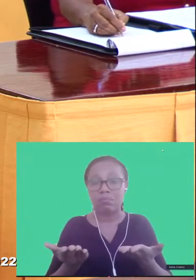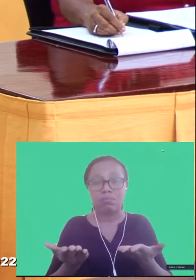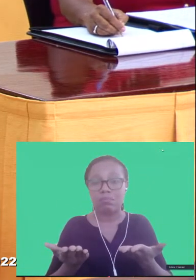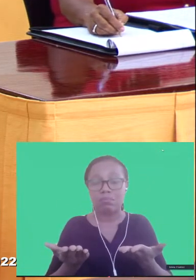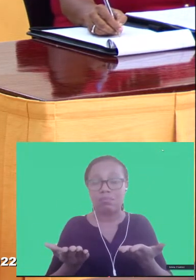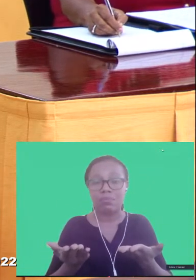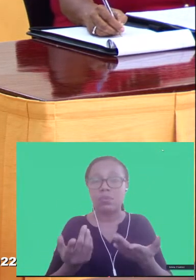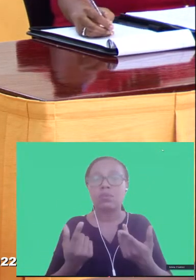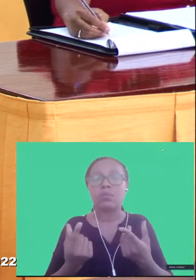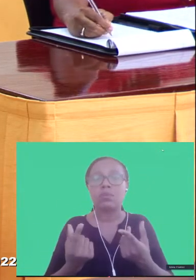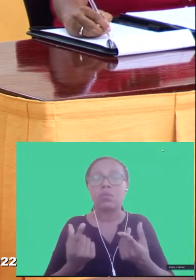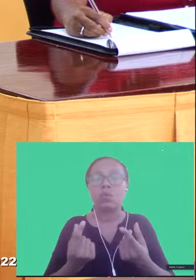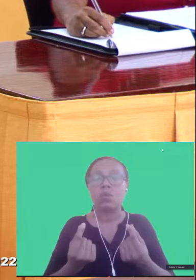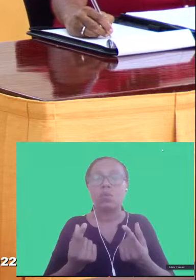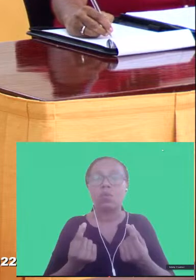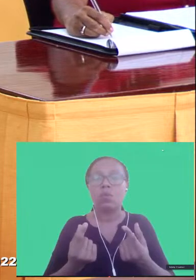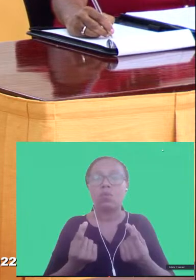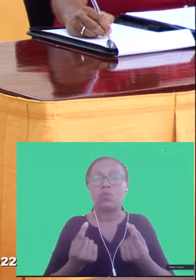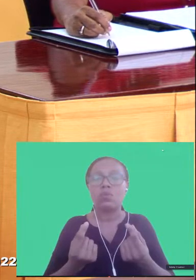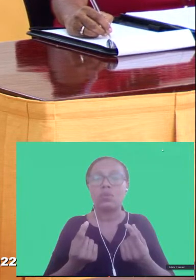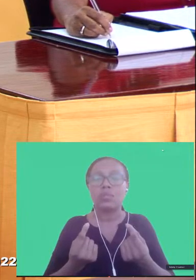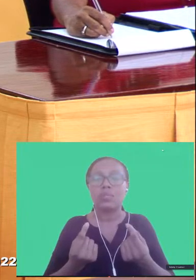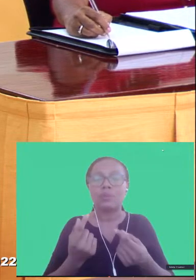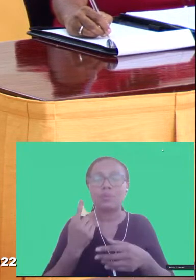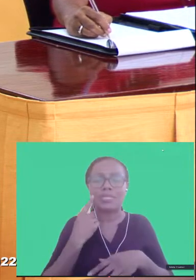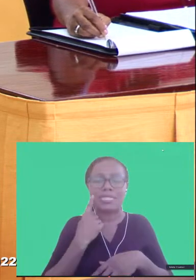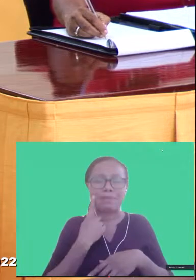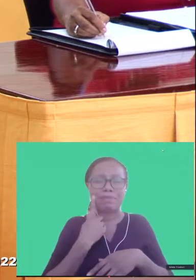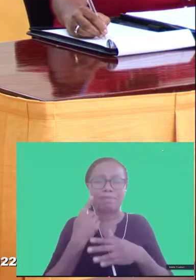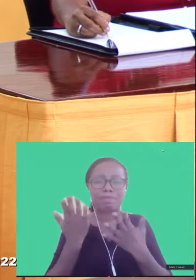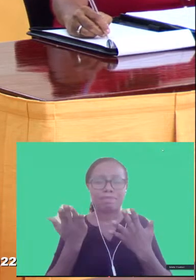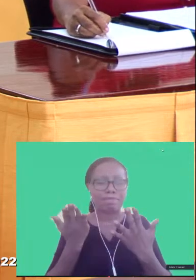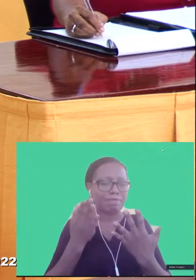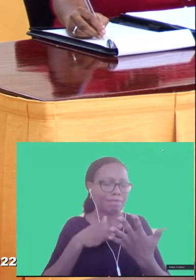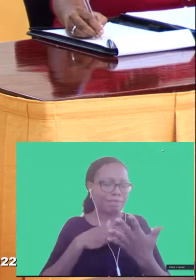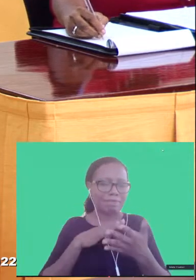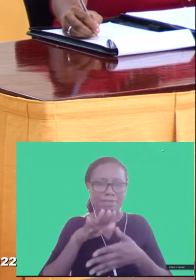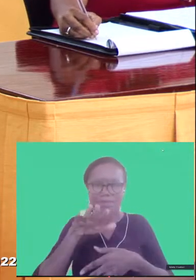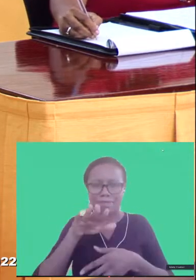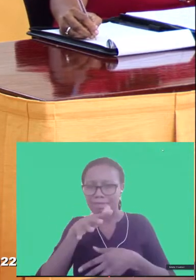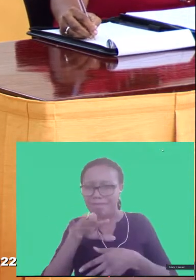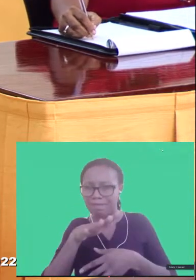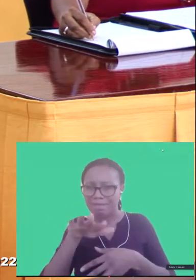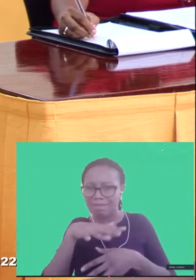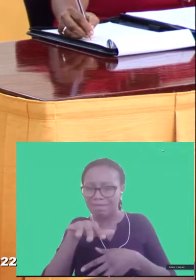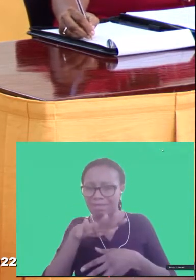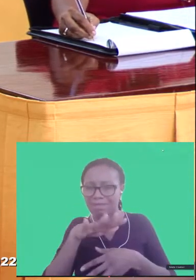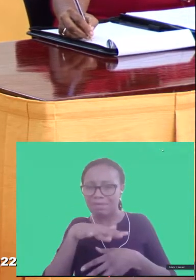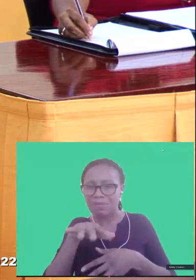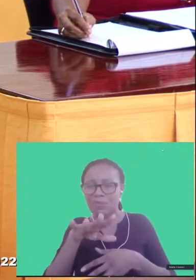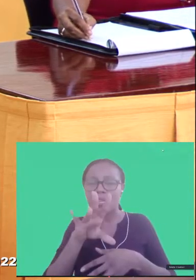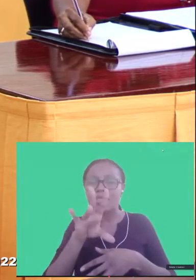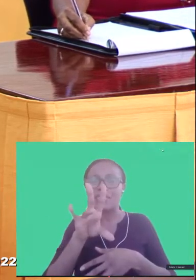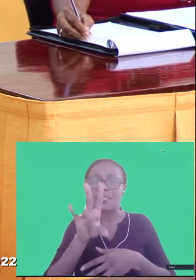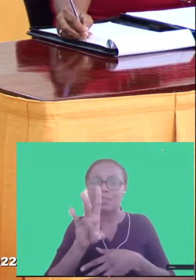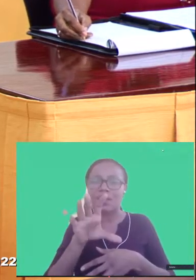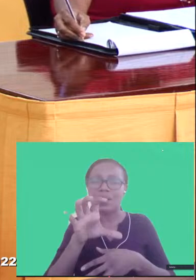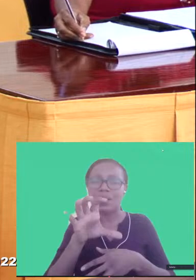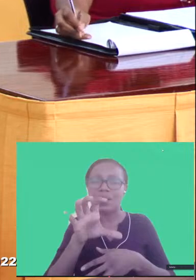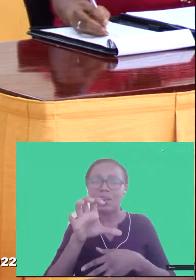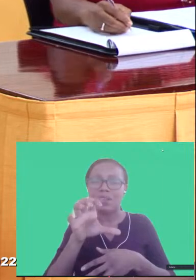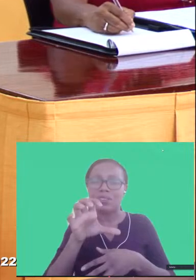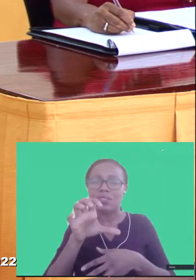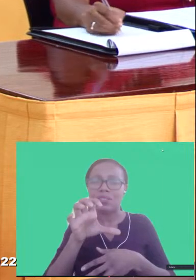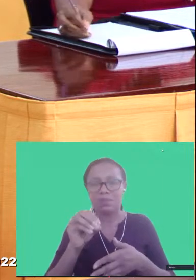of $750 per week for the 2-week period that the